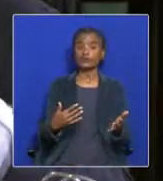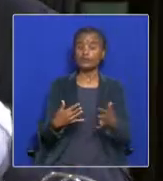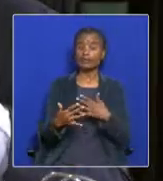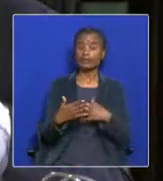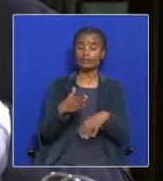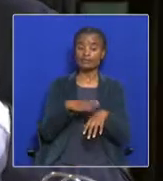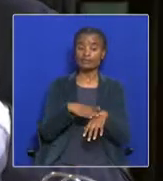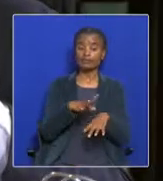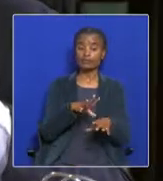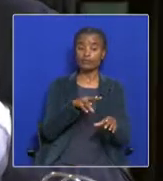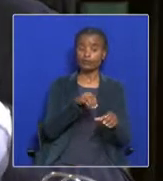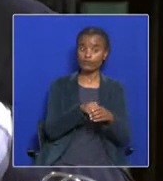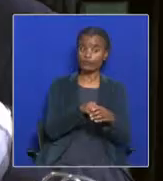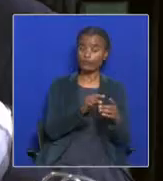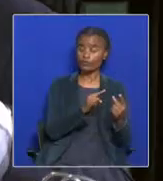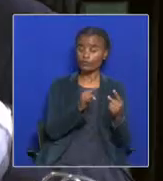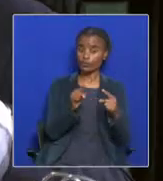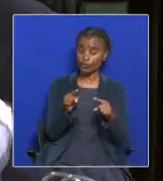quickly remove